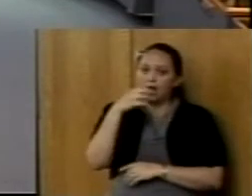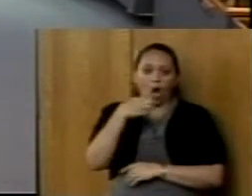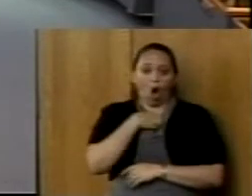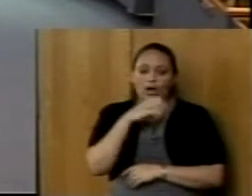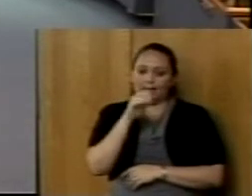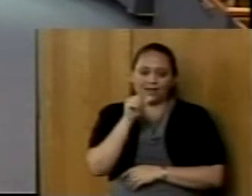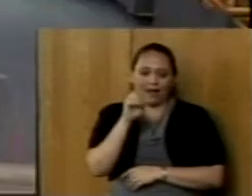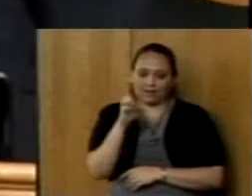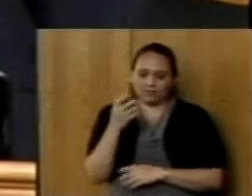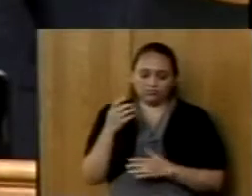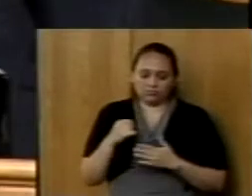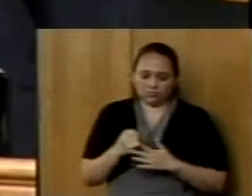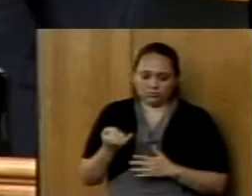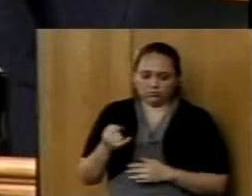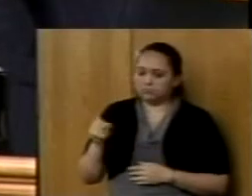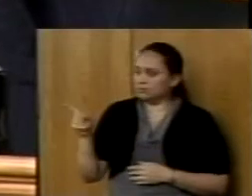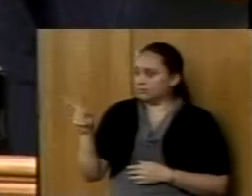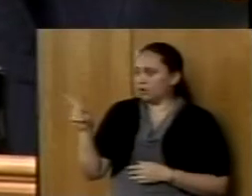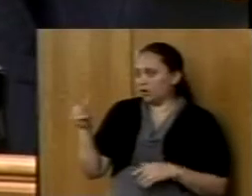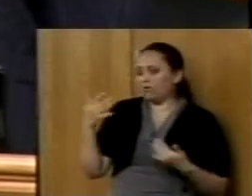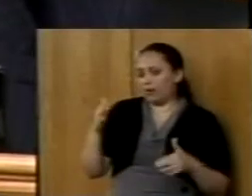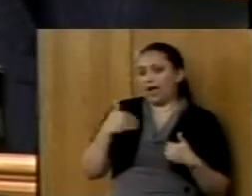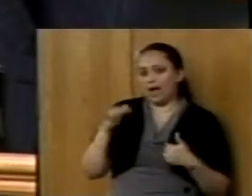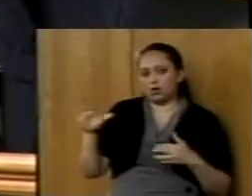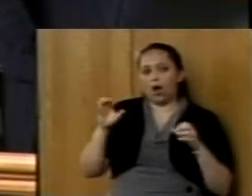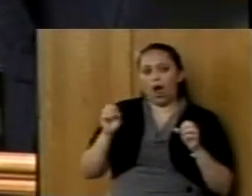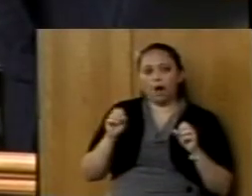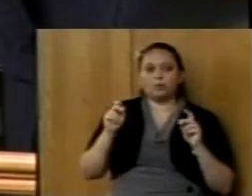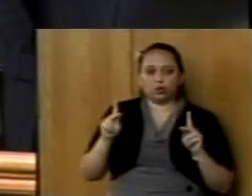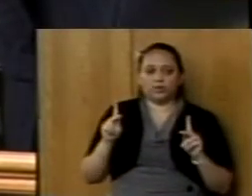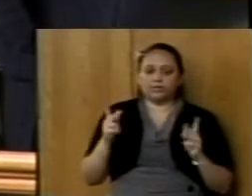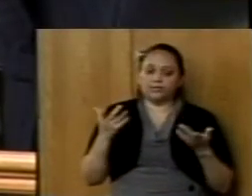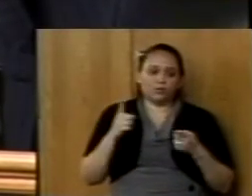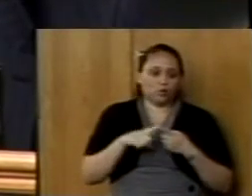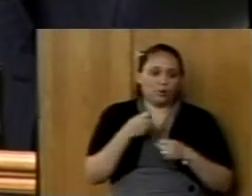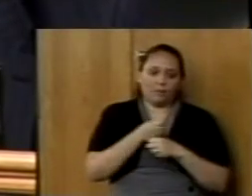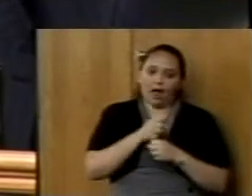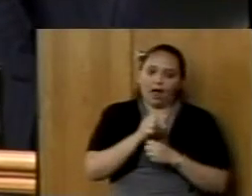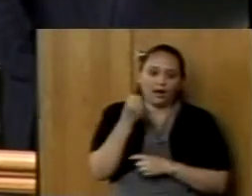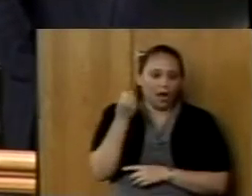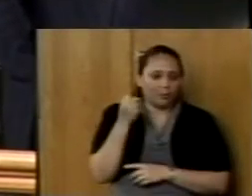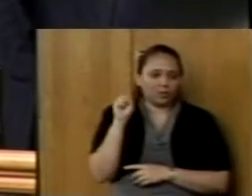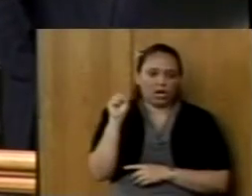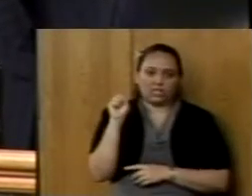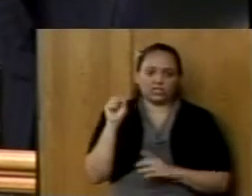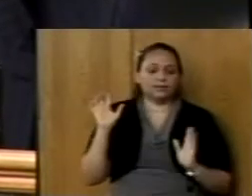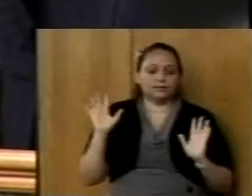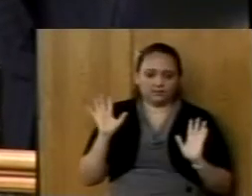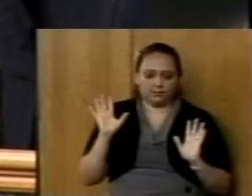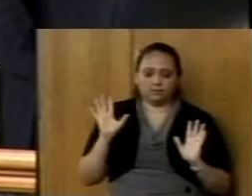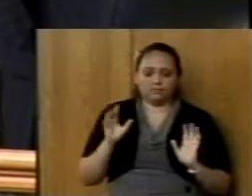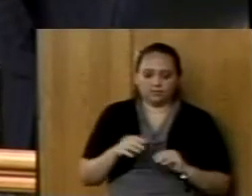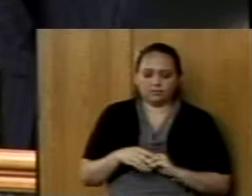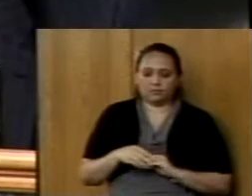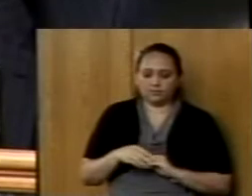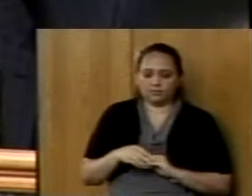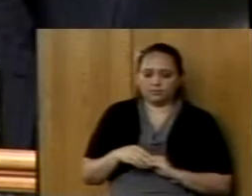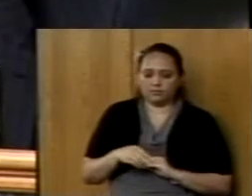just legally objecting? Well, I think you've already had your opportunity to make objections, and you've already made an